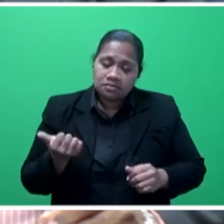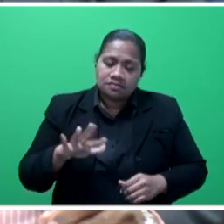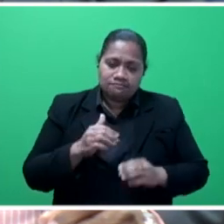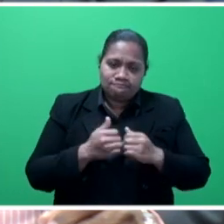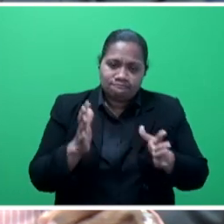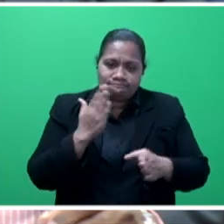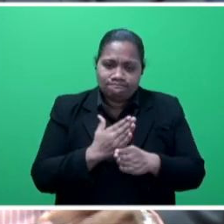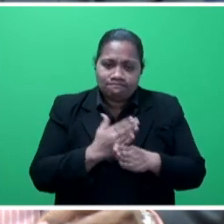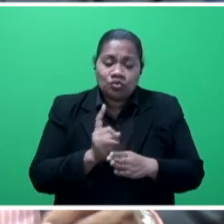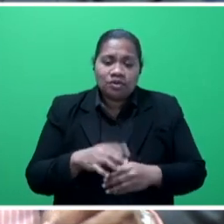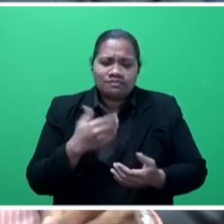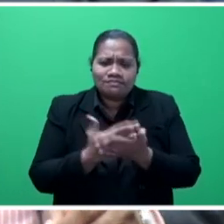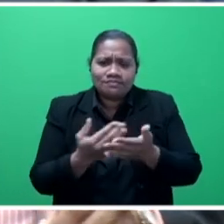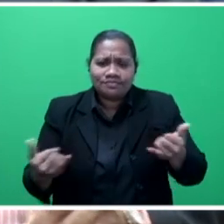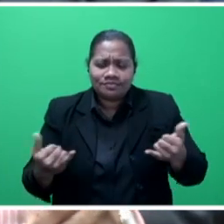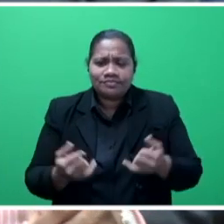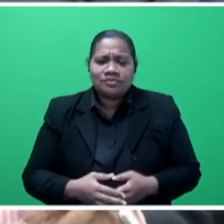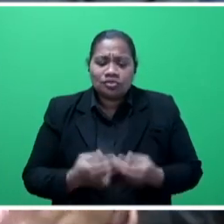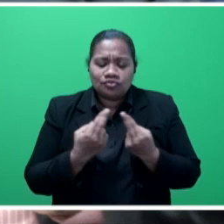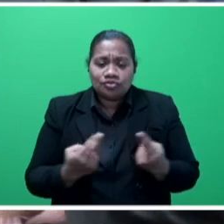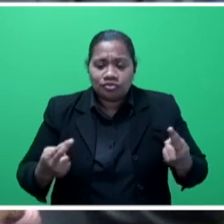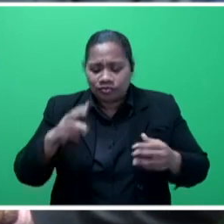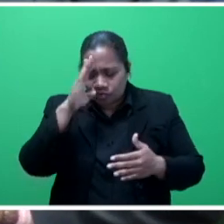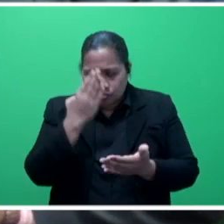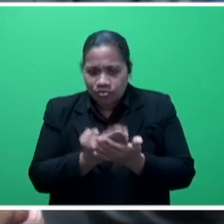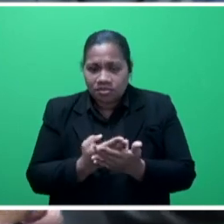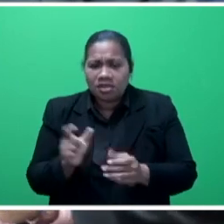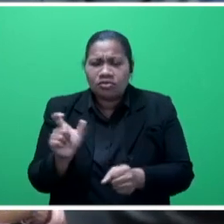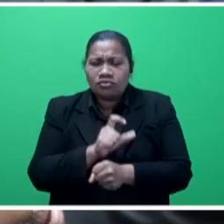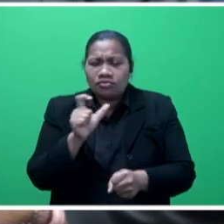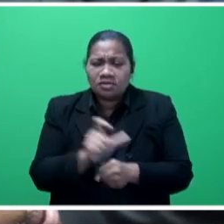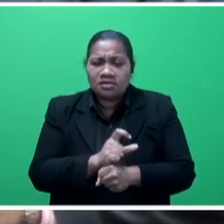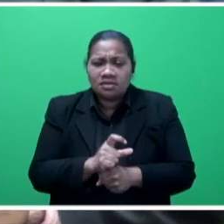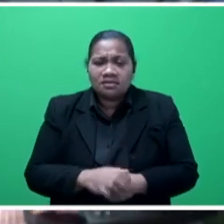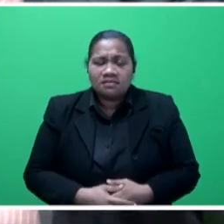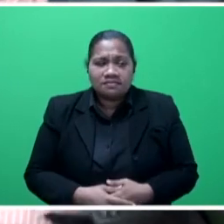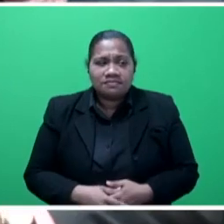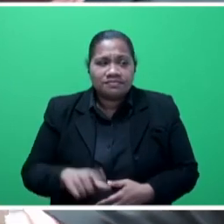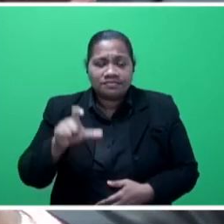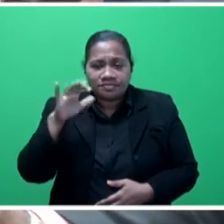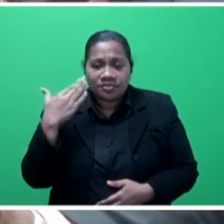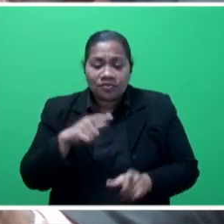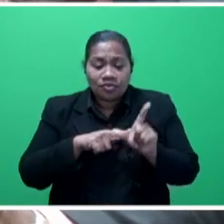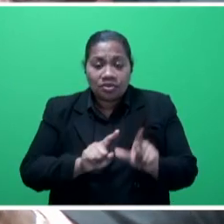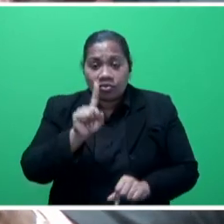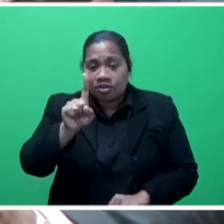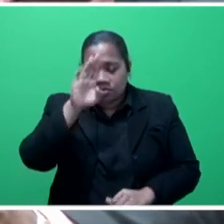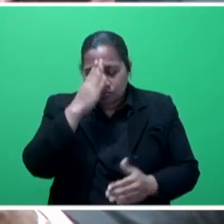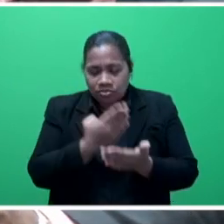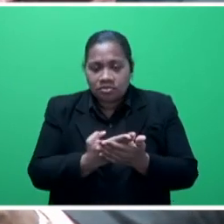developing e-learning resources for students and is creating a model classroom for Year 1 students at the Lanamasi Government